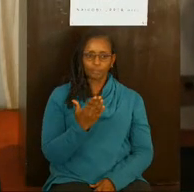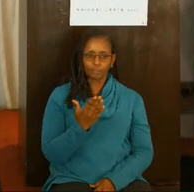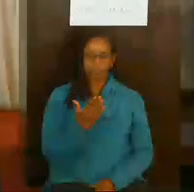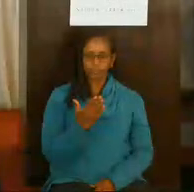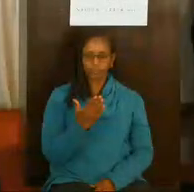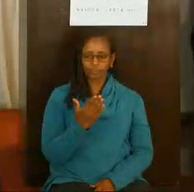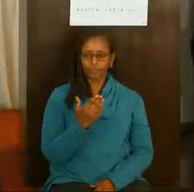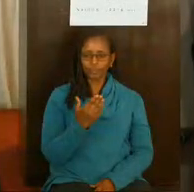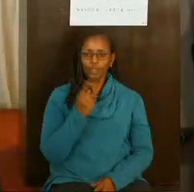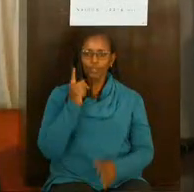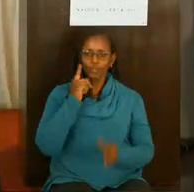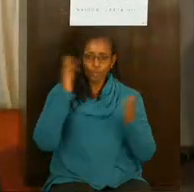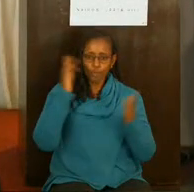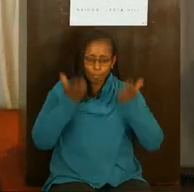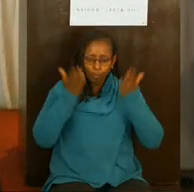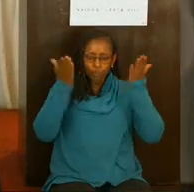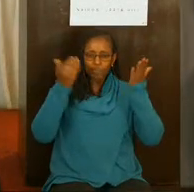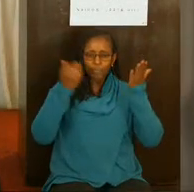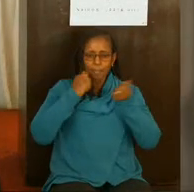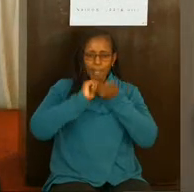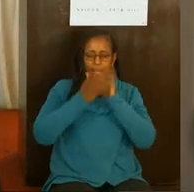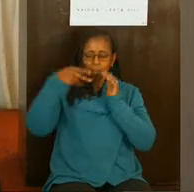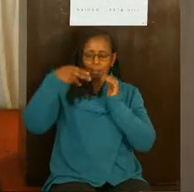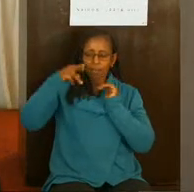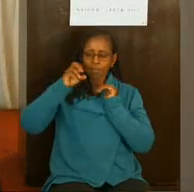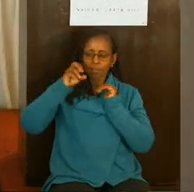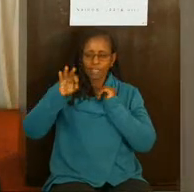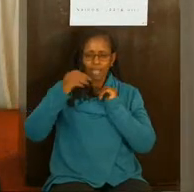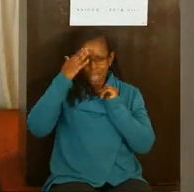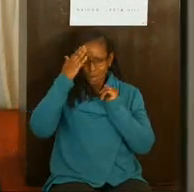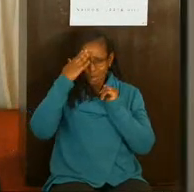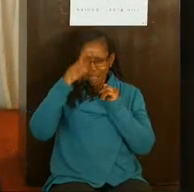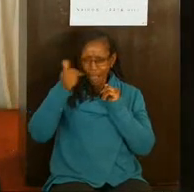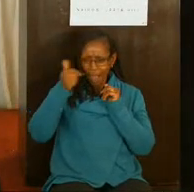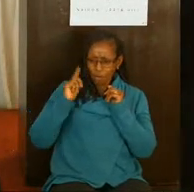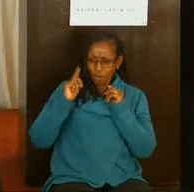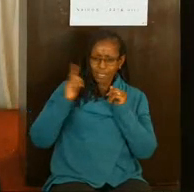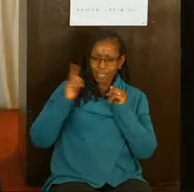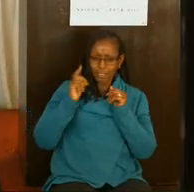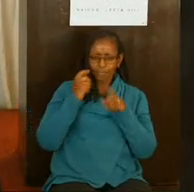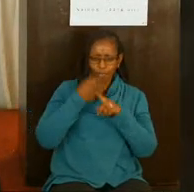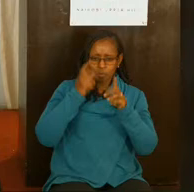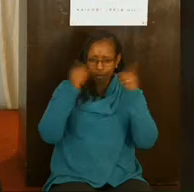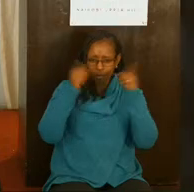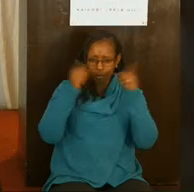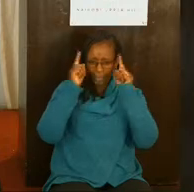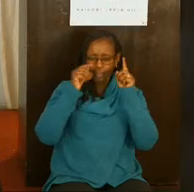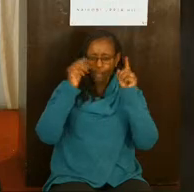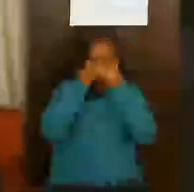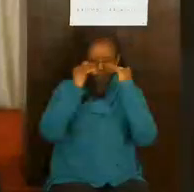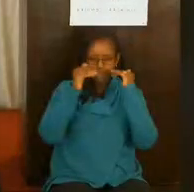professor I know my colleagues from the universities will be happy with that